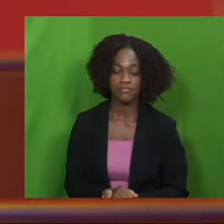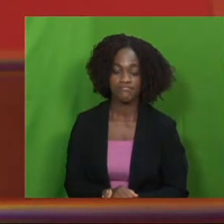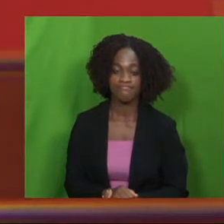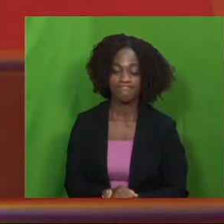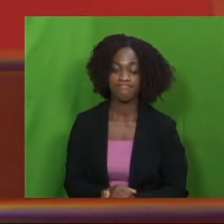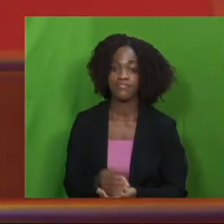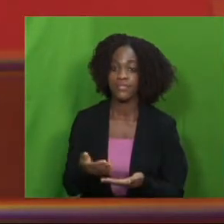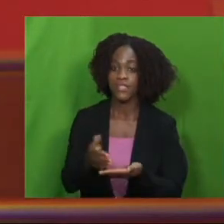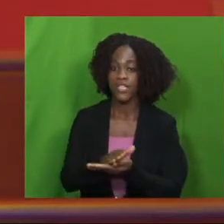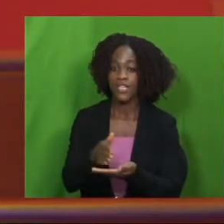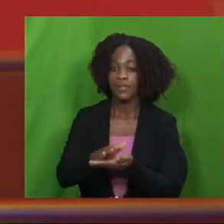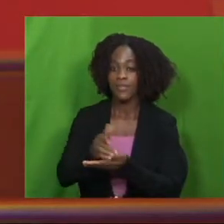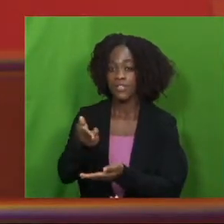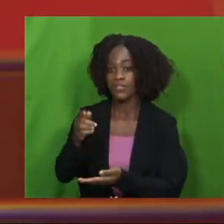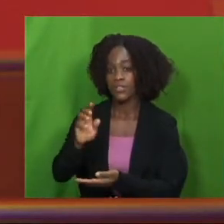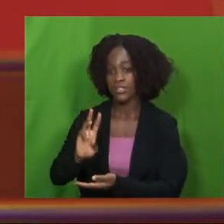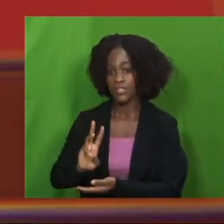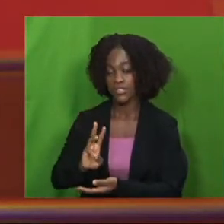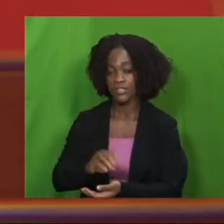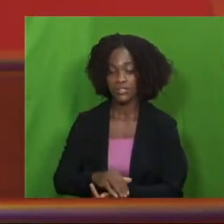page 26,